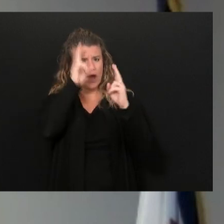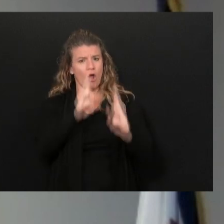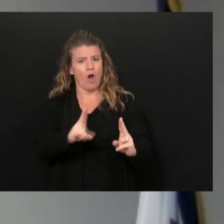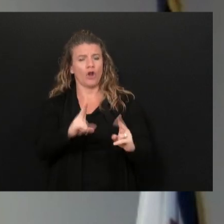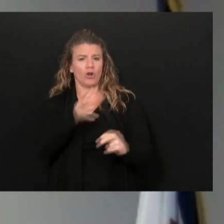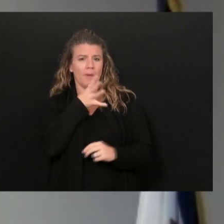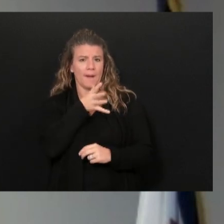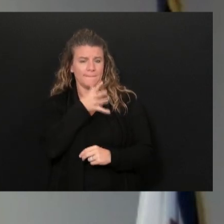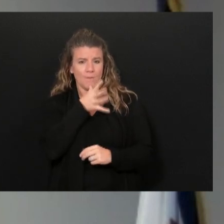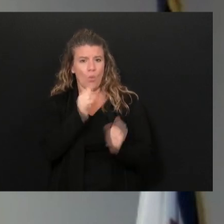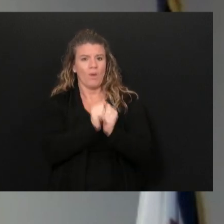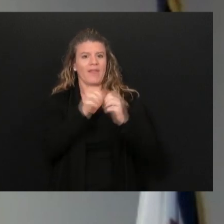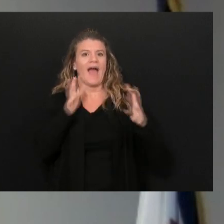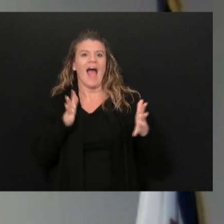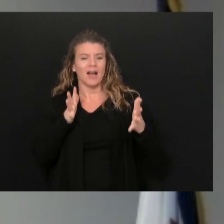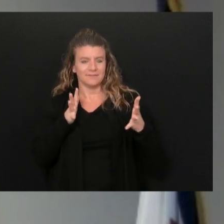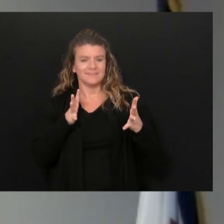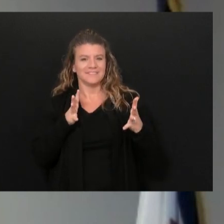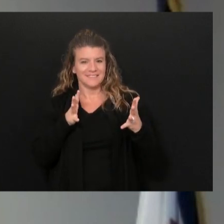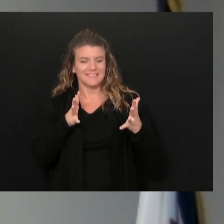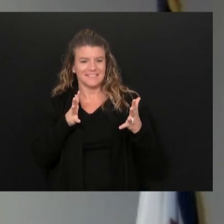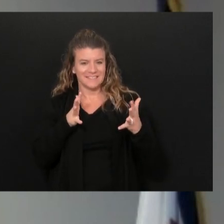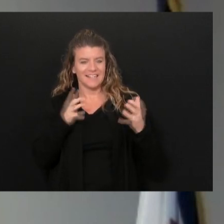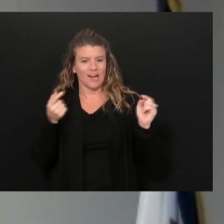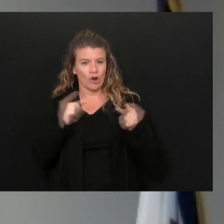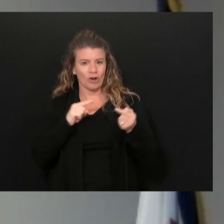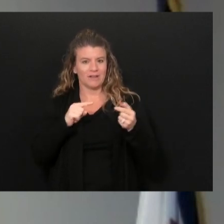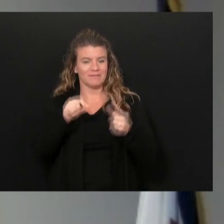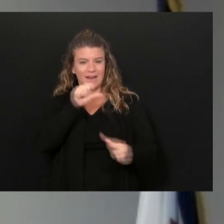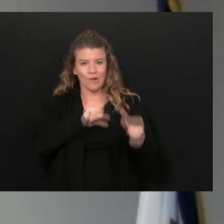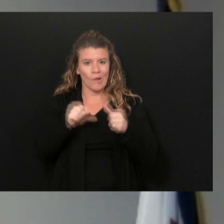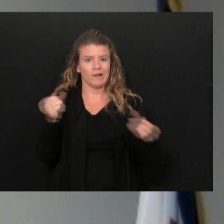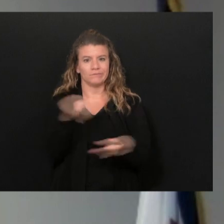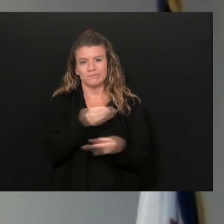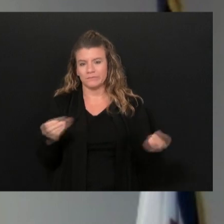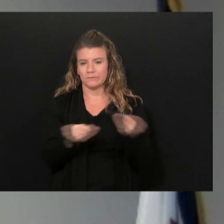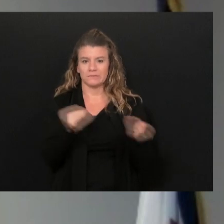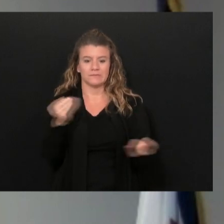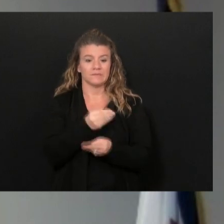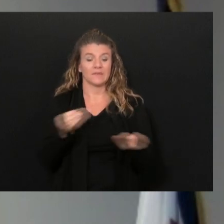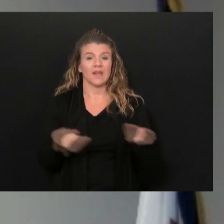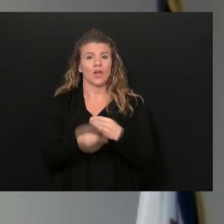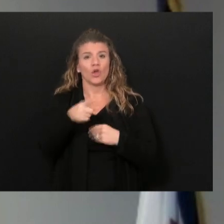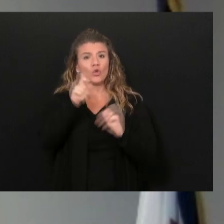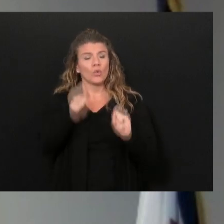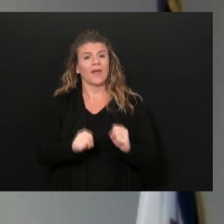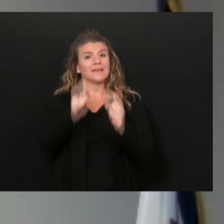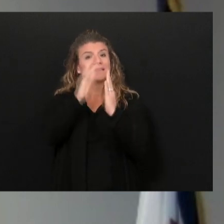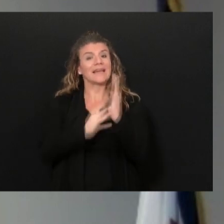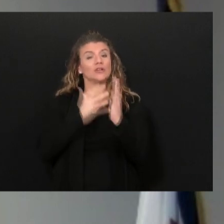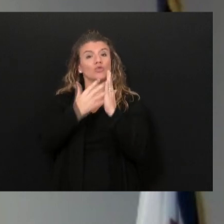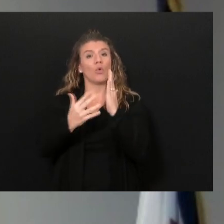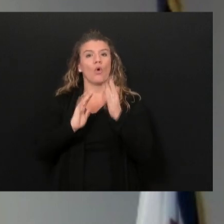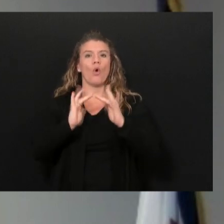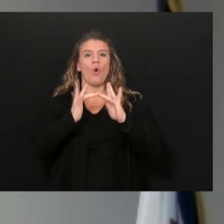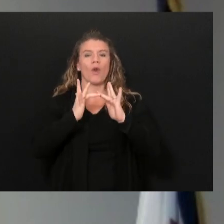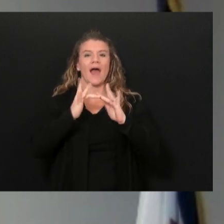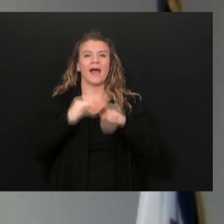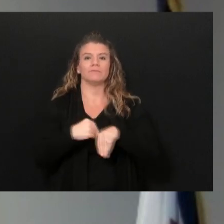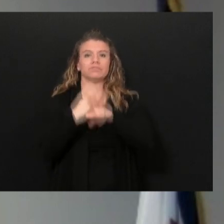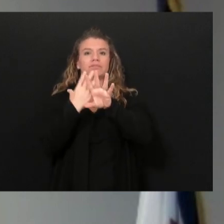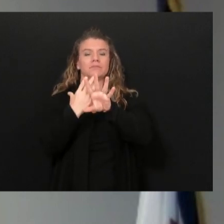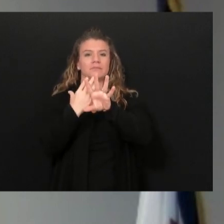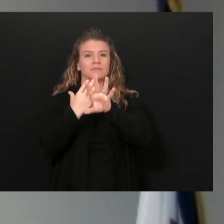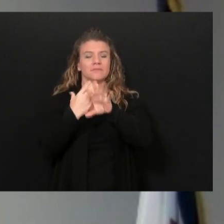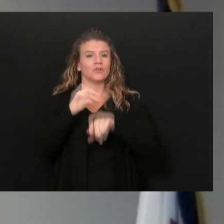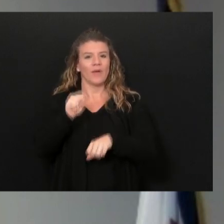a risk for disease transmission. Schedule an online Mother's Day call,